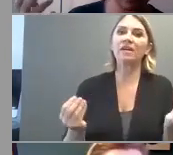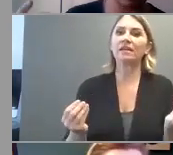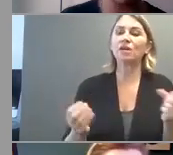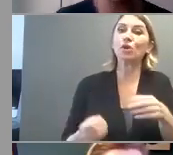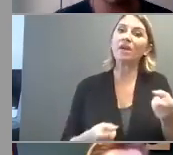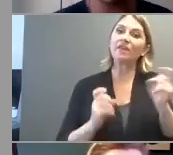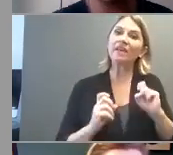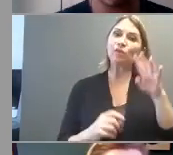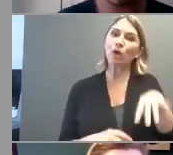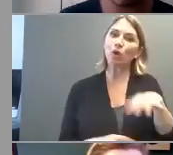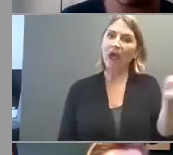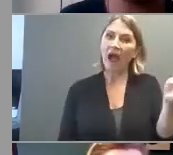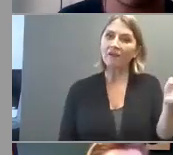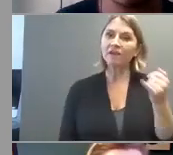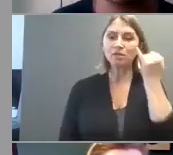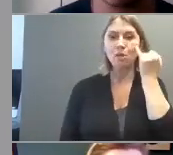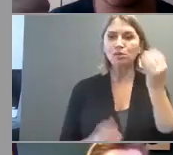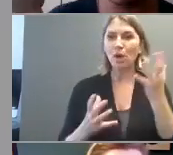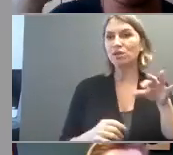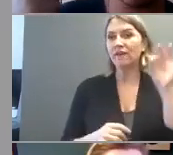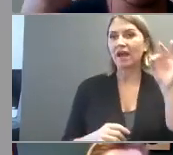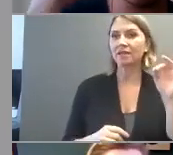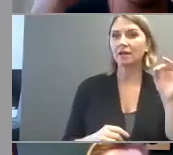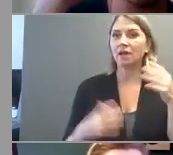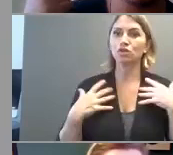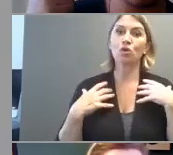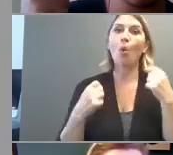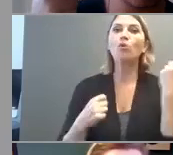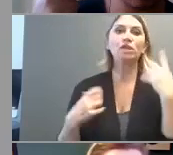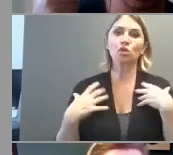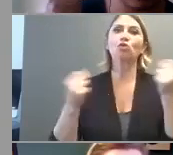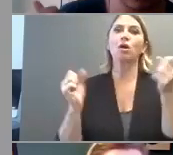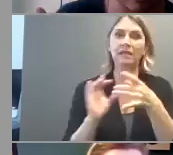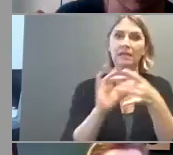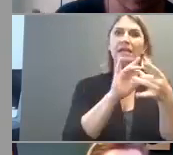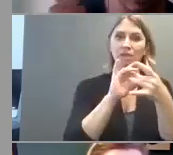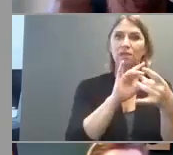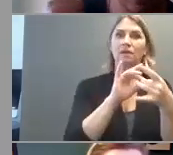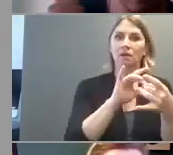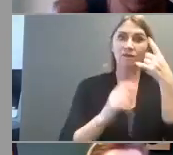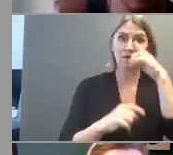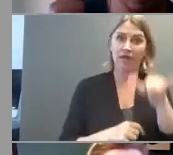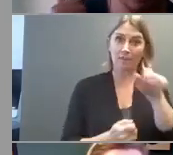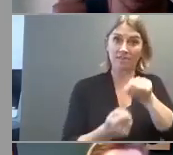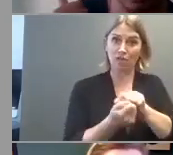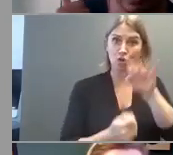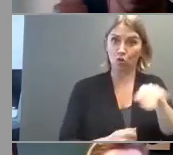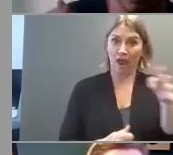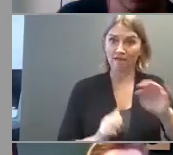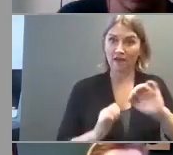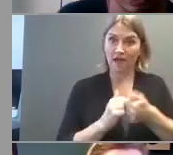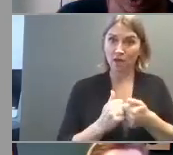graph, let's say that I would like you to find all the strongly connected components of this particular graph. How would you go on